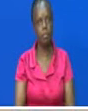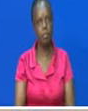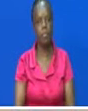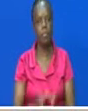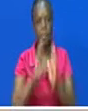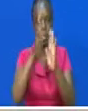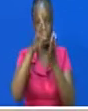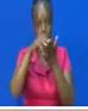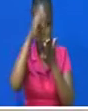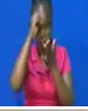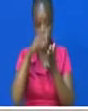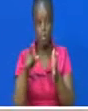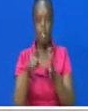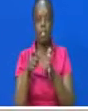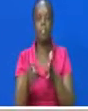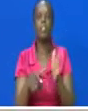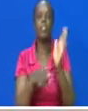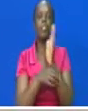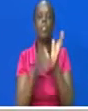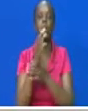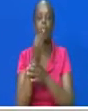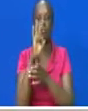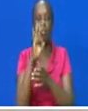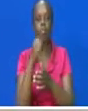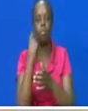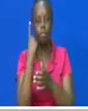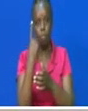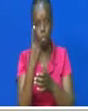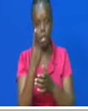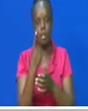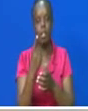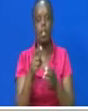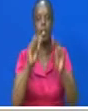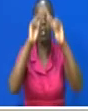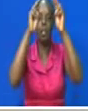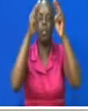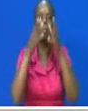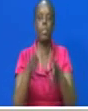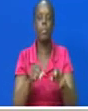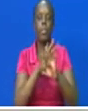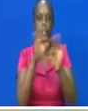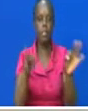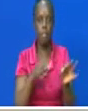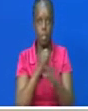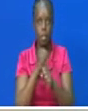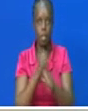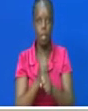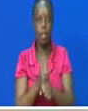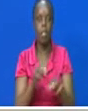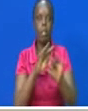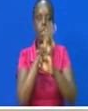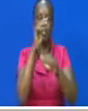Hello learner, this is Geography for Form 1 and our topic today is fieldwork.